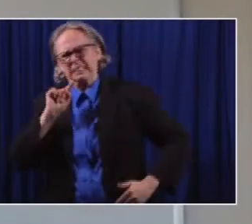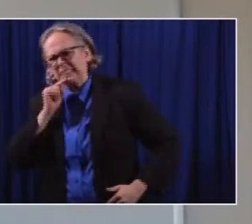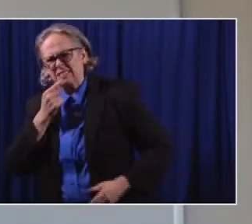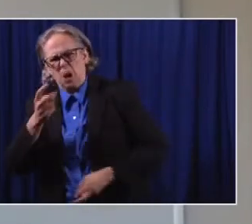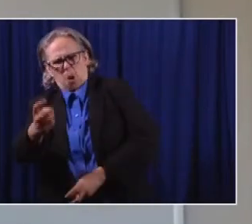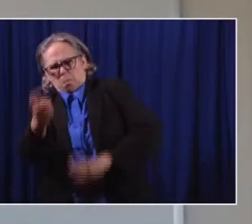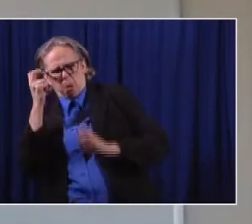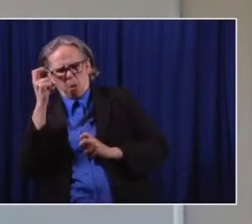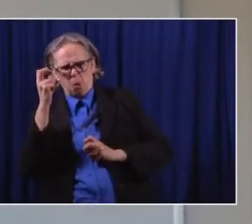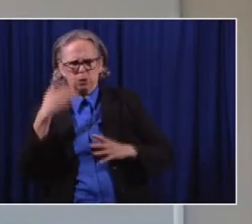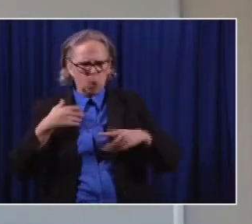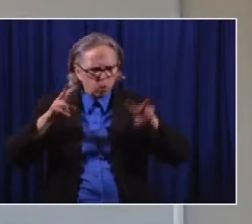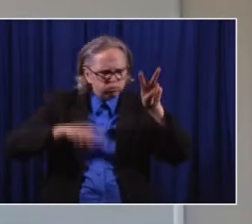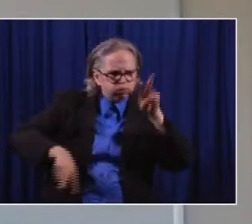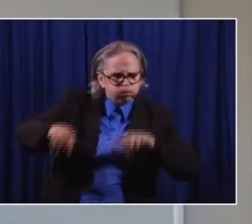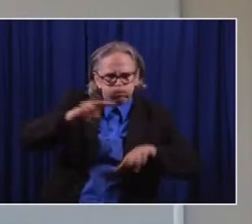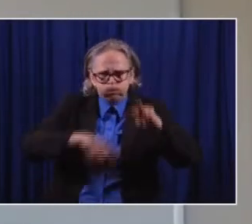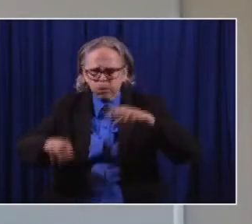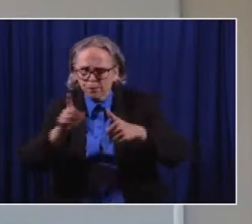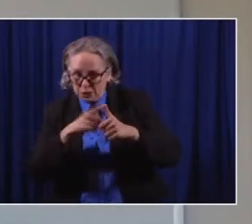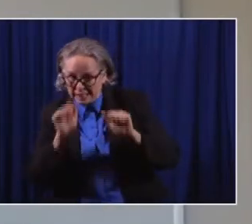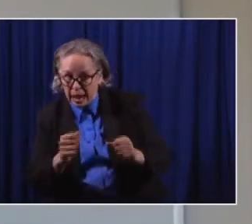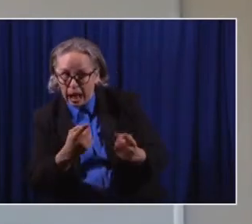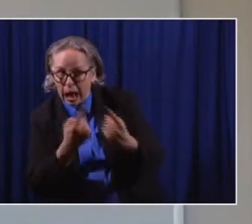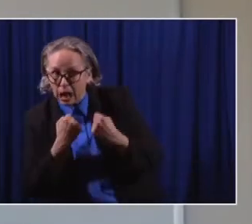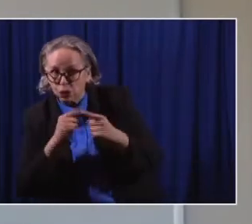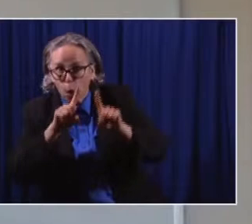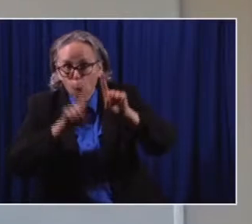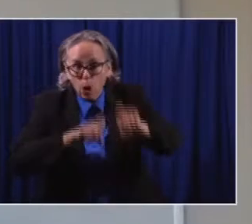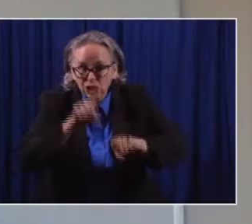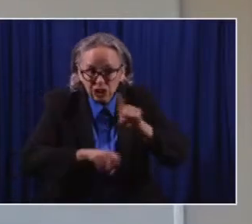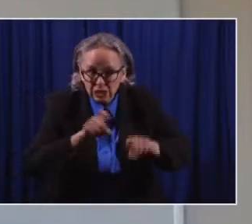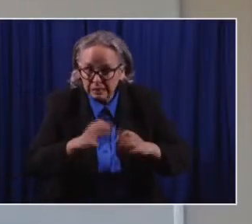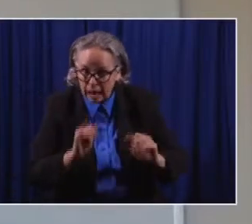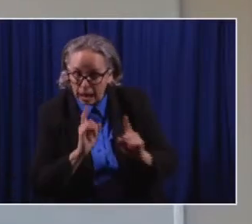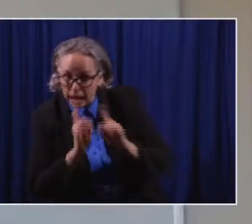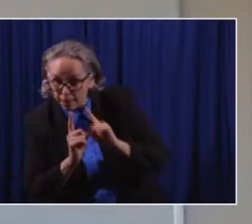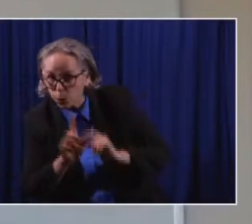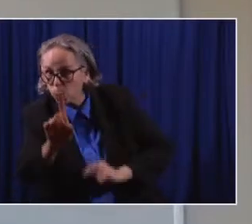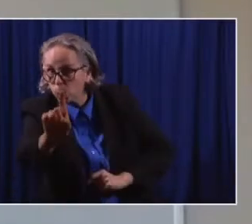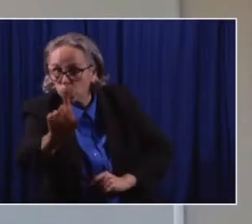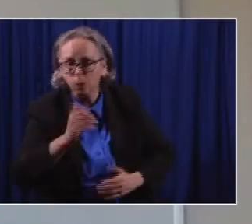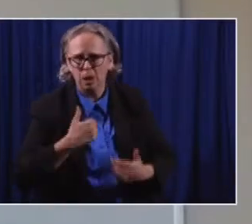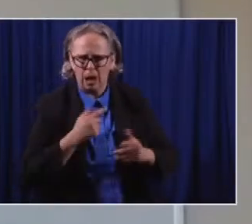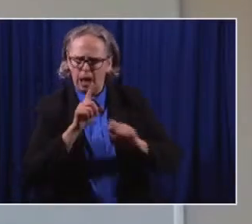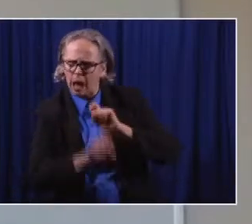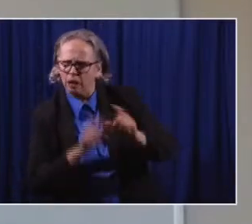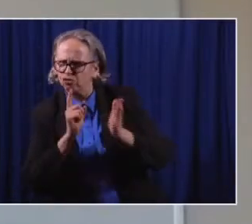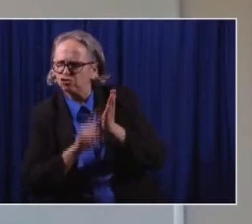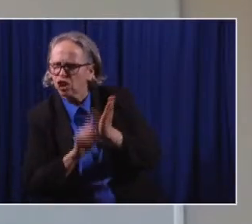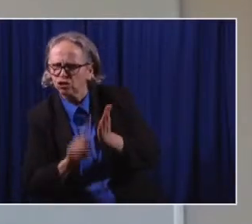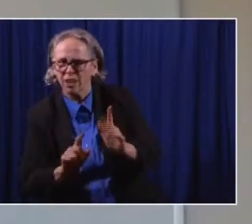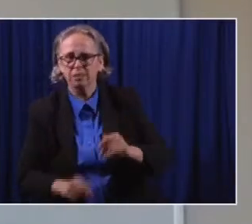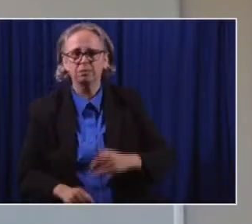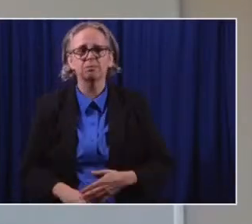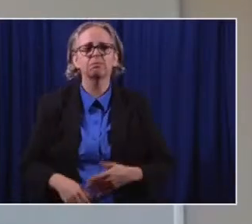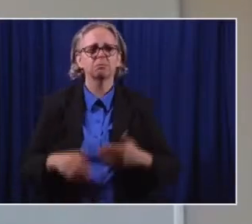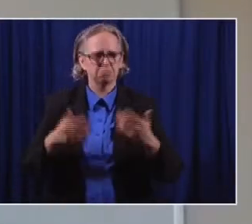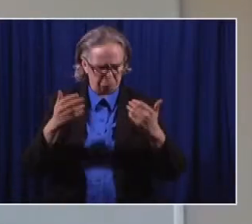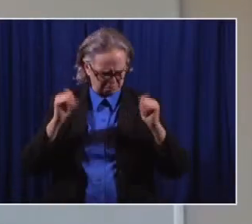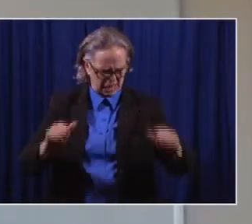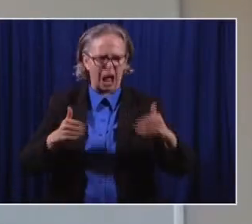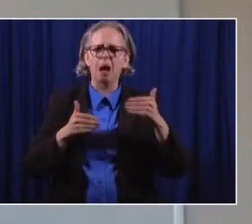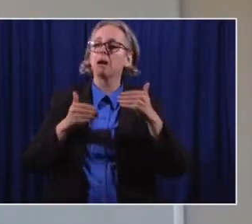that person is medically fit to give up the information that we need. And then from there, once they say, I'm good, we can do this,